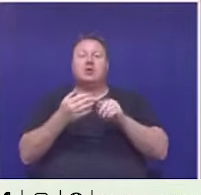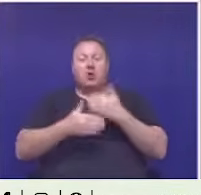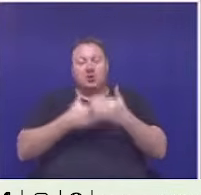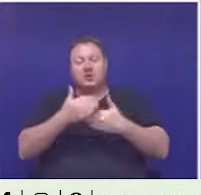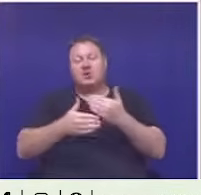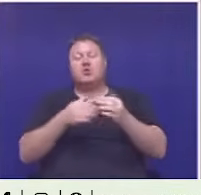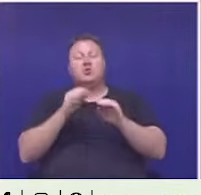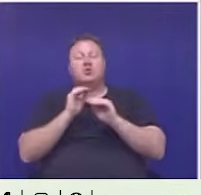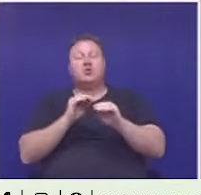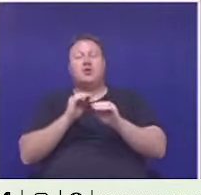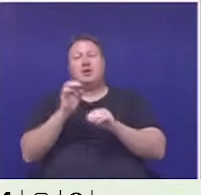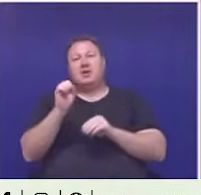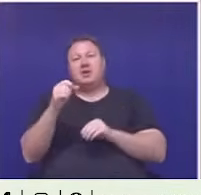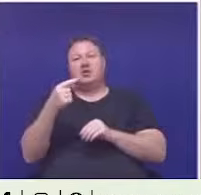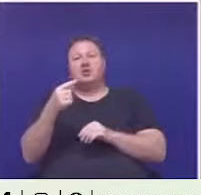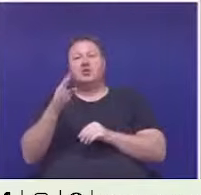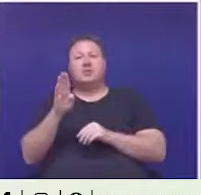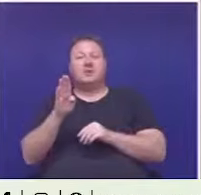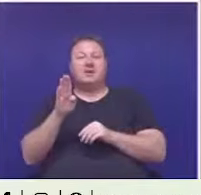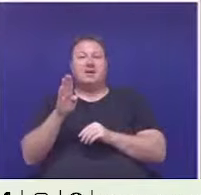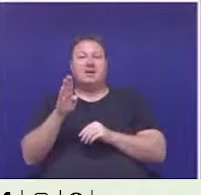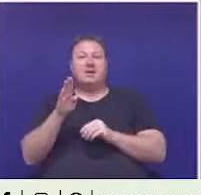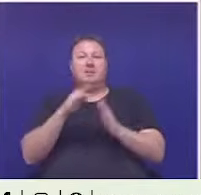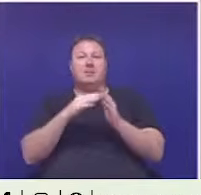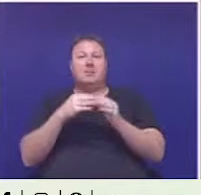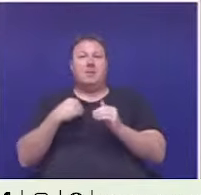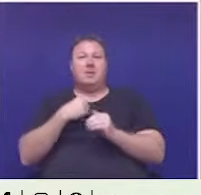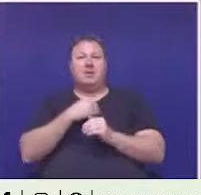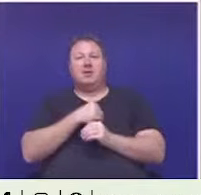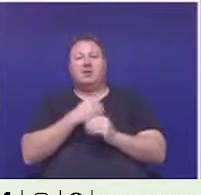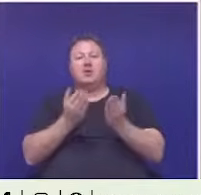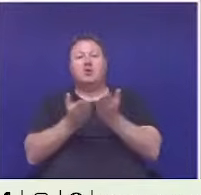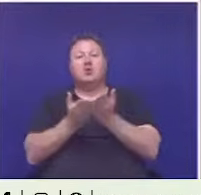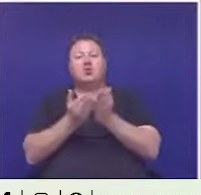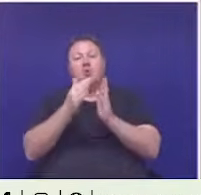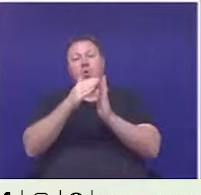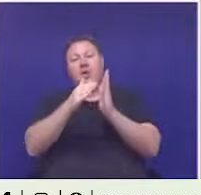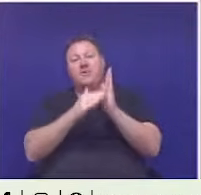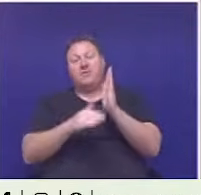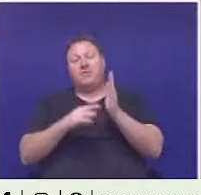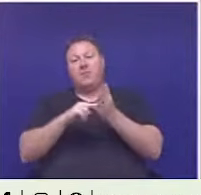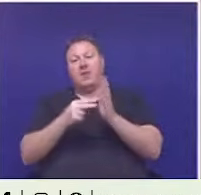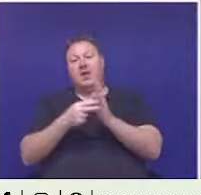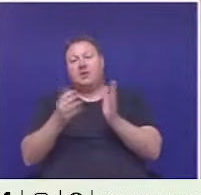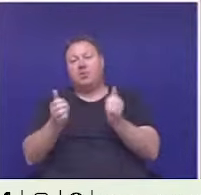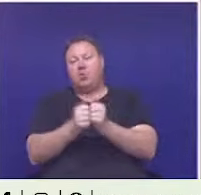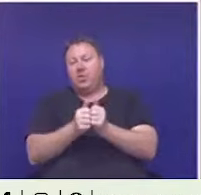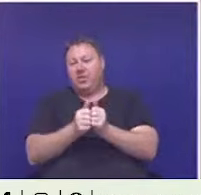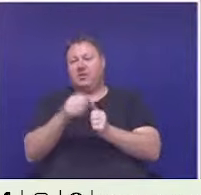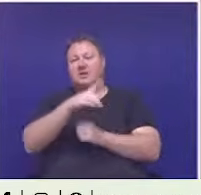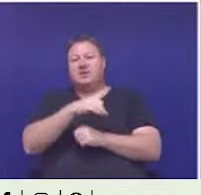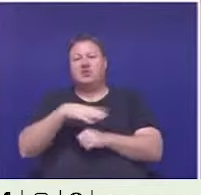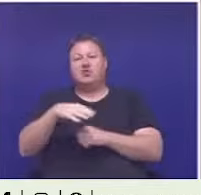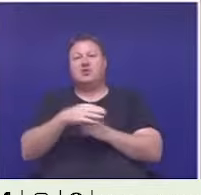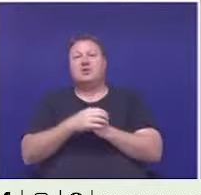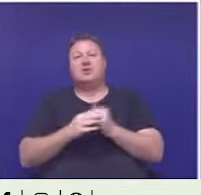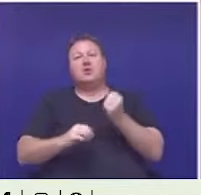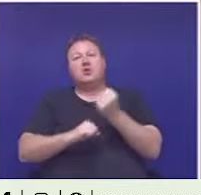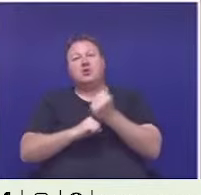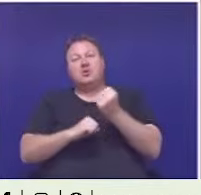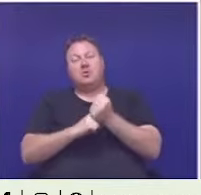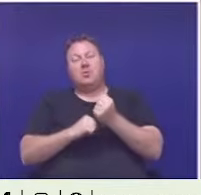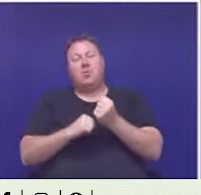SGB members, that there's school level plans developed with the district, that we are monitoring through district support